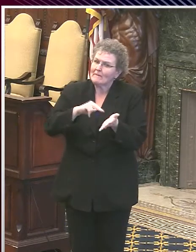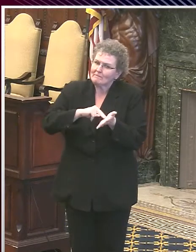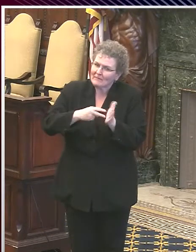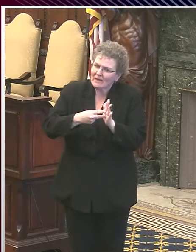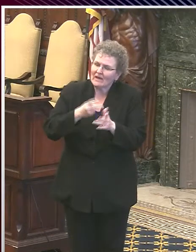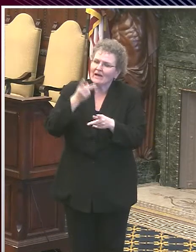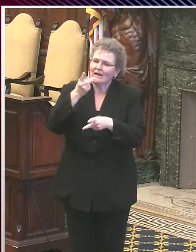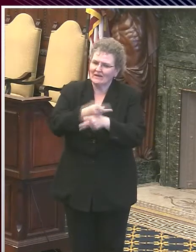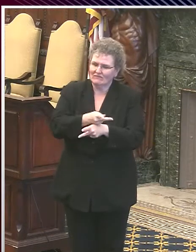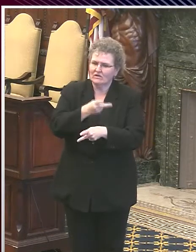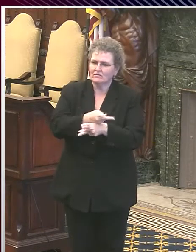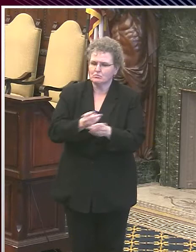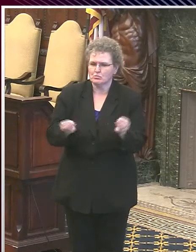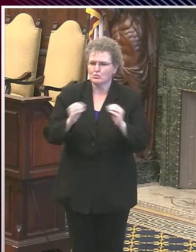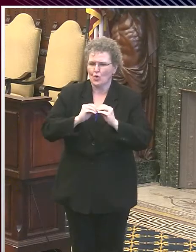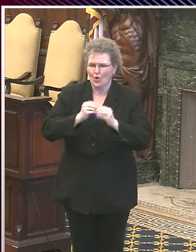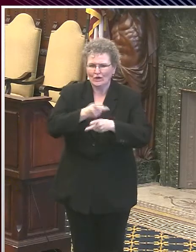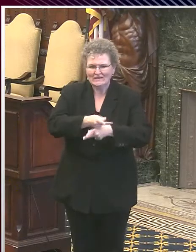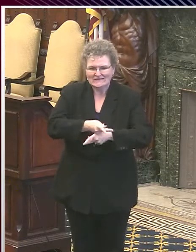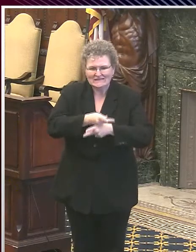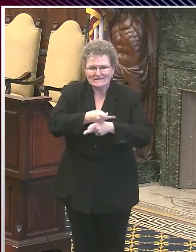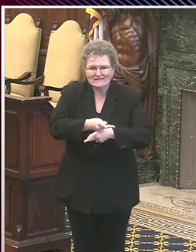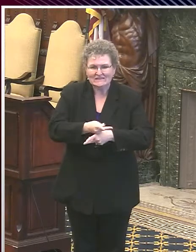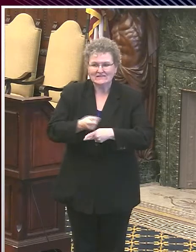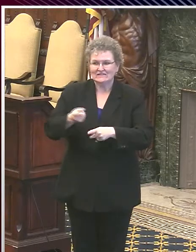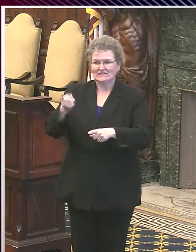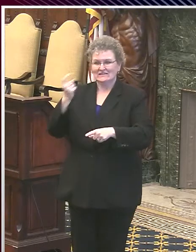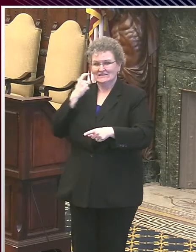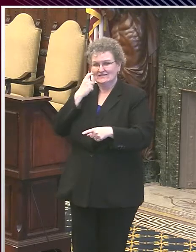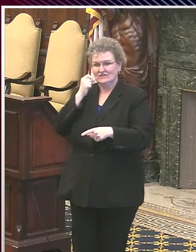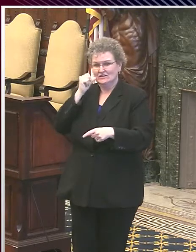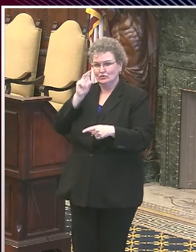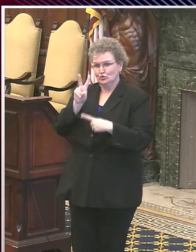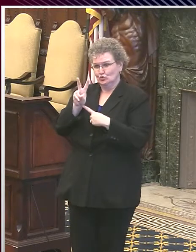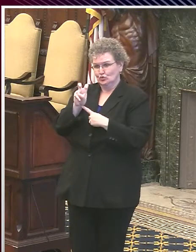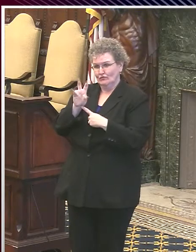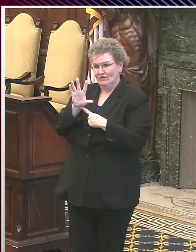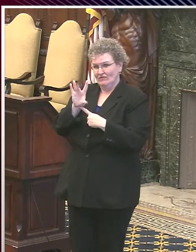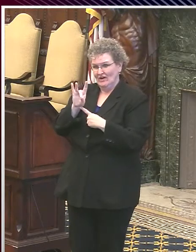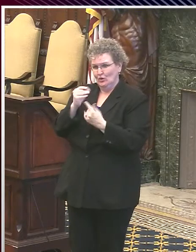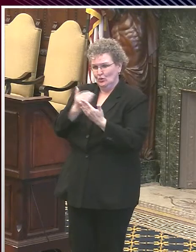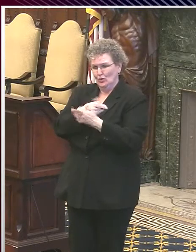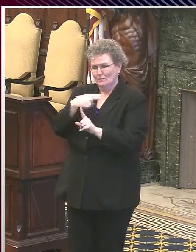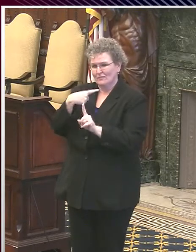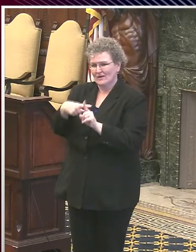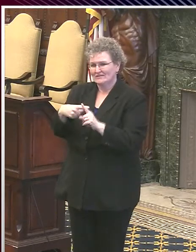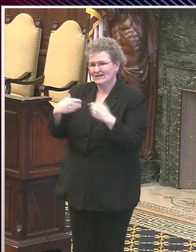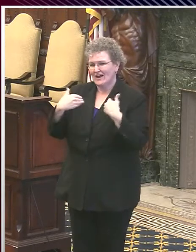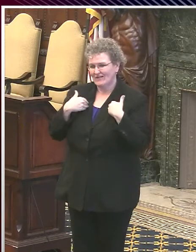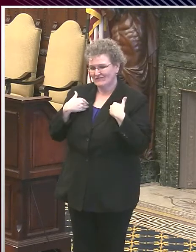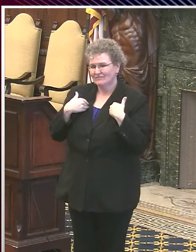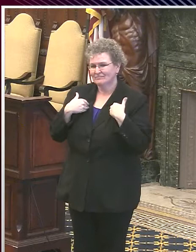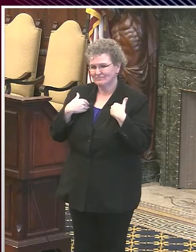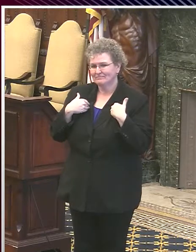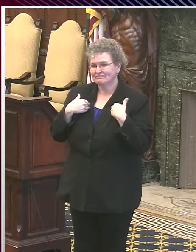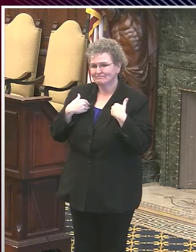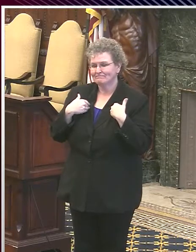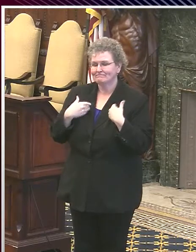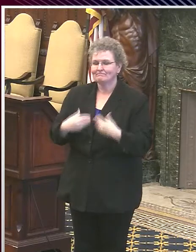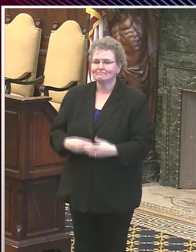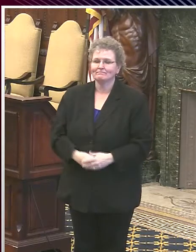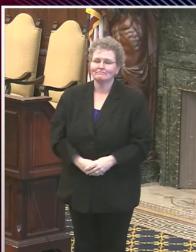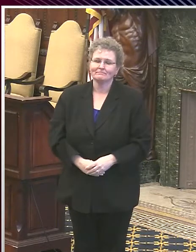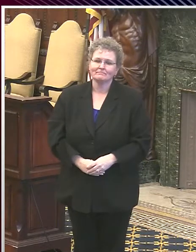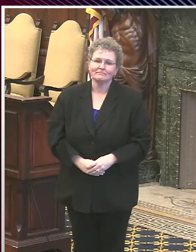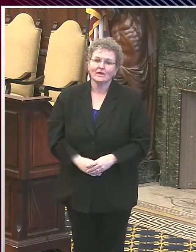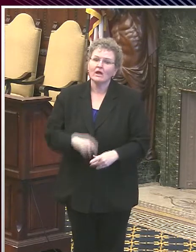here are the numbers. Since this time yesterday, we have identified 258 new cases of the coronavirus infection in Philadelphia residents